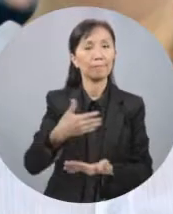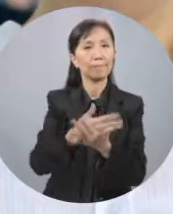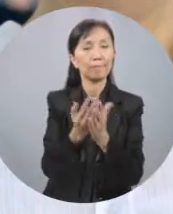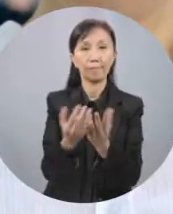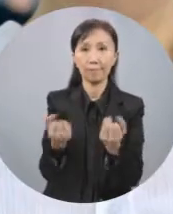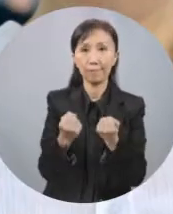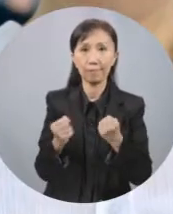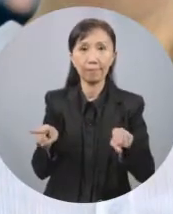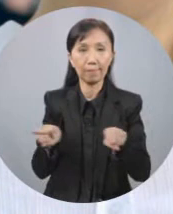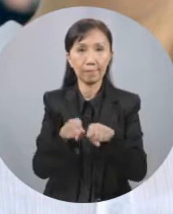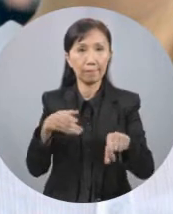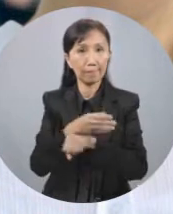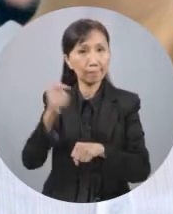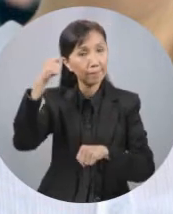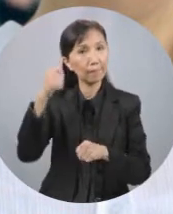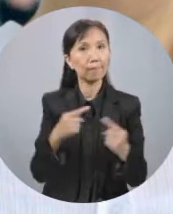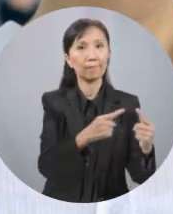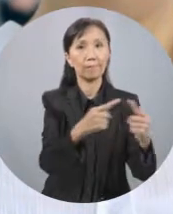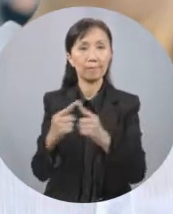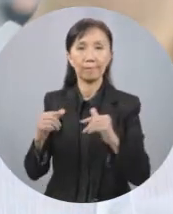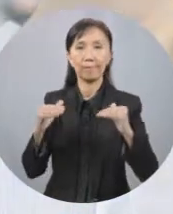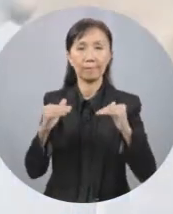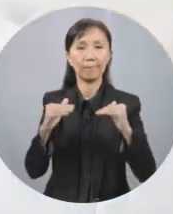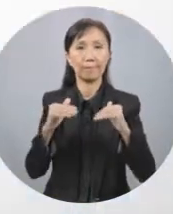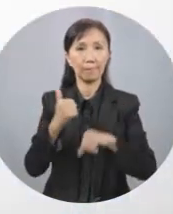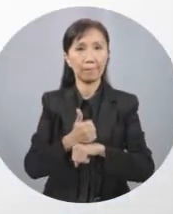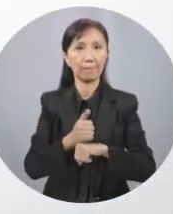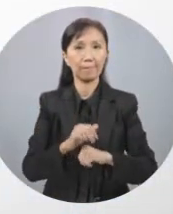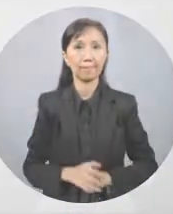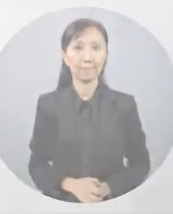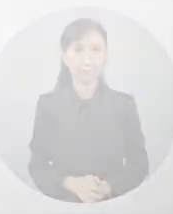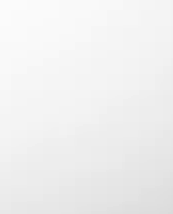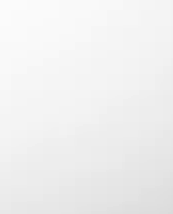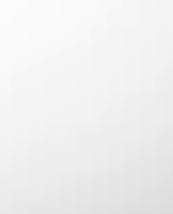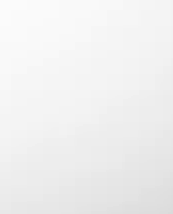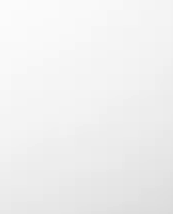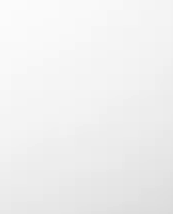society free from discrimination, where there is no barrier to equal opportunities.